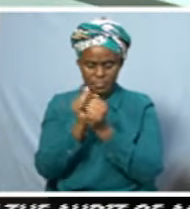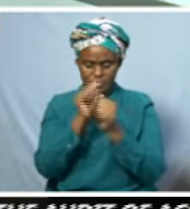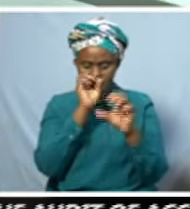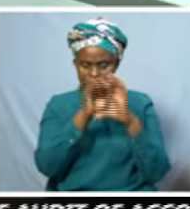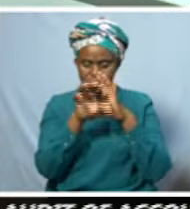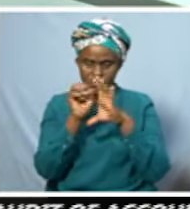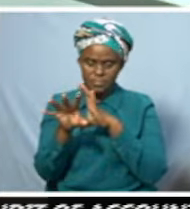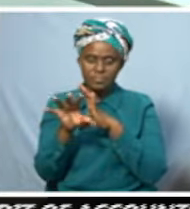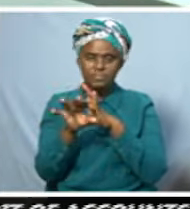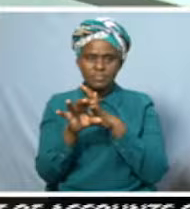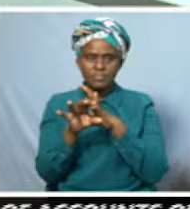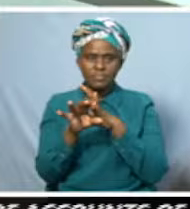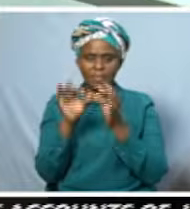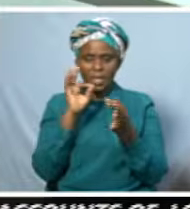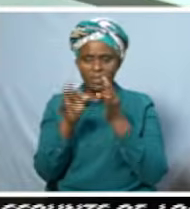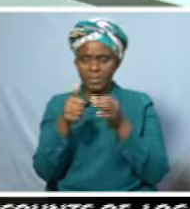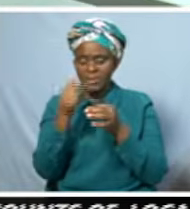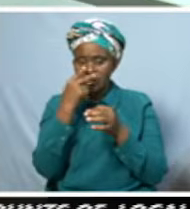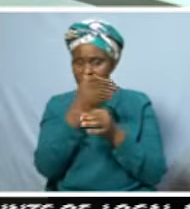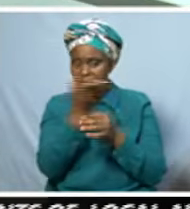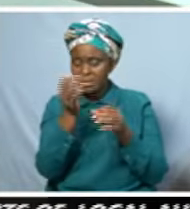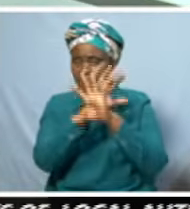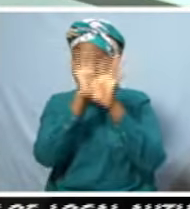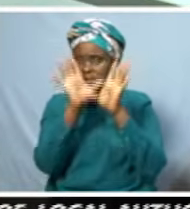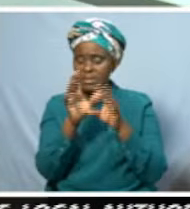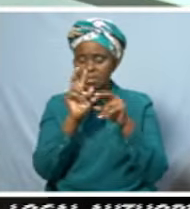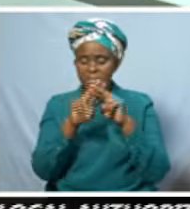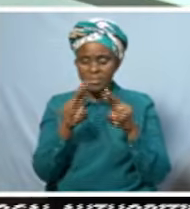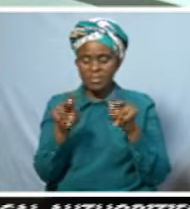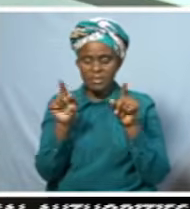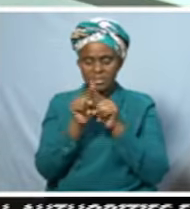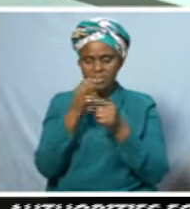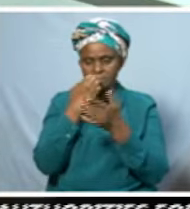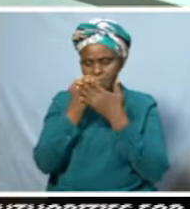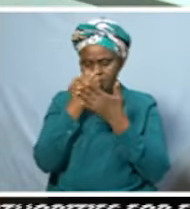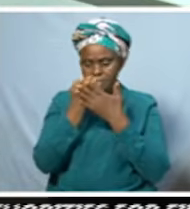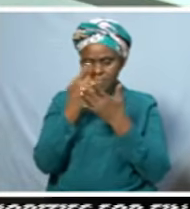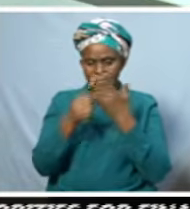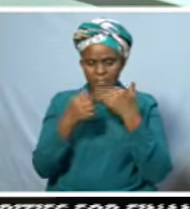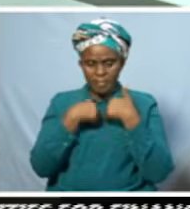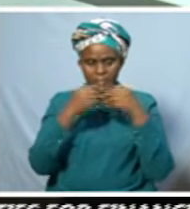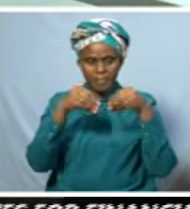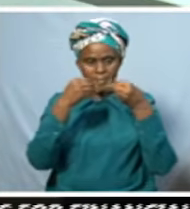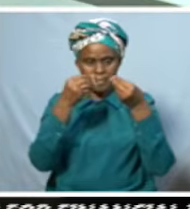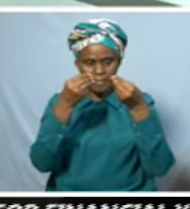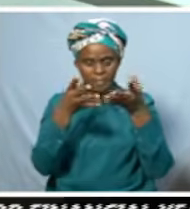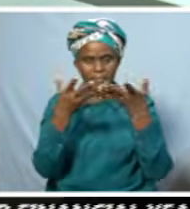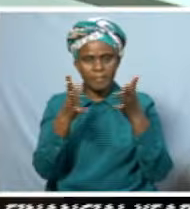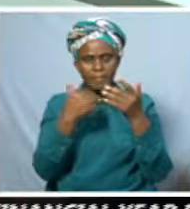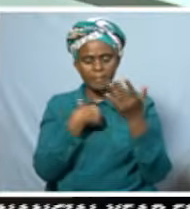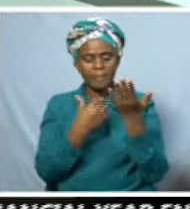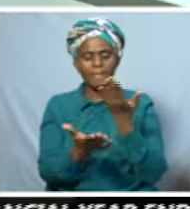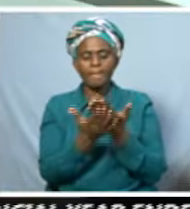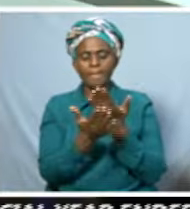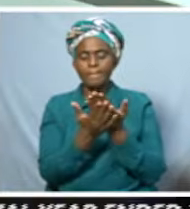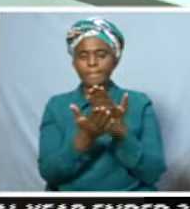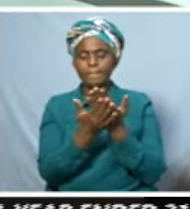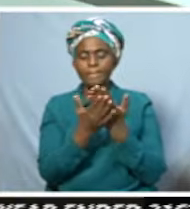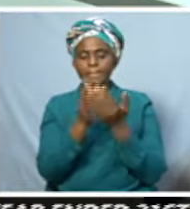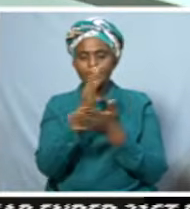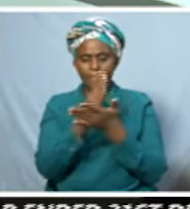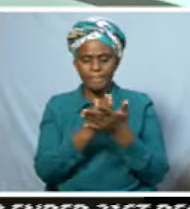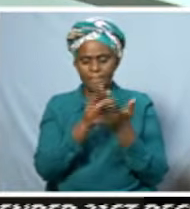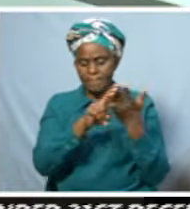slips. If you look at it critically, Chair, the evidence that we have given, we have attached